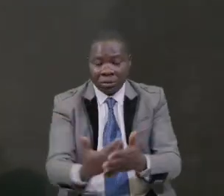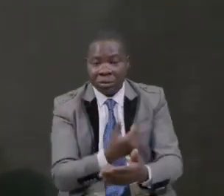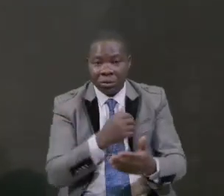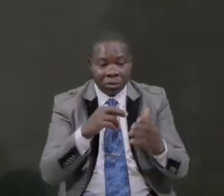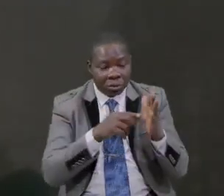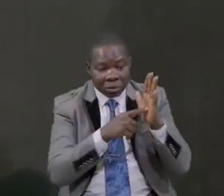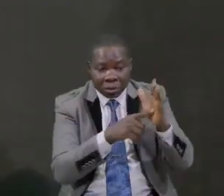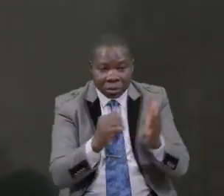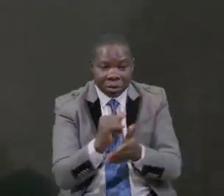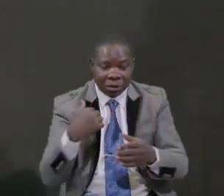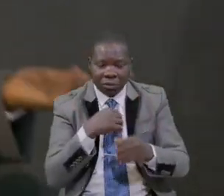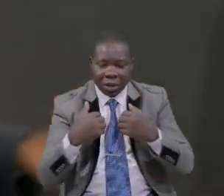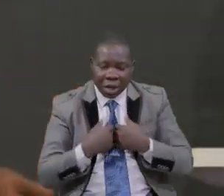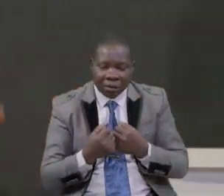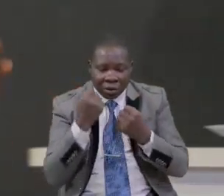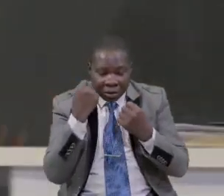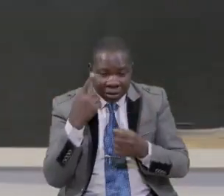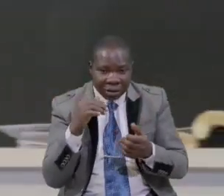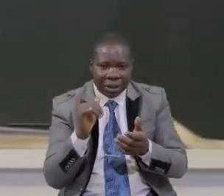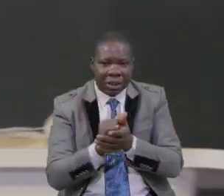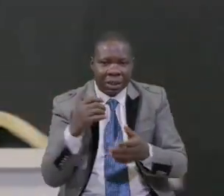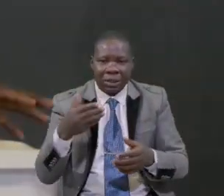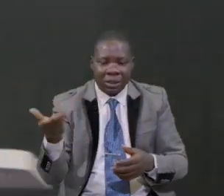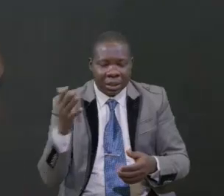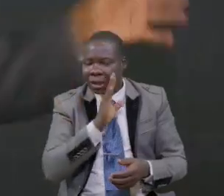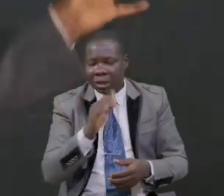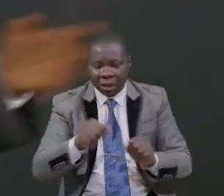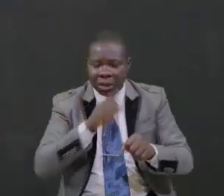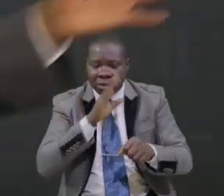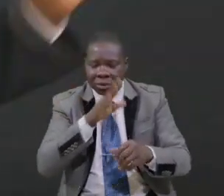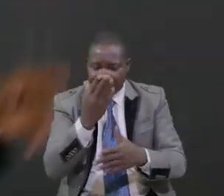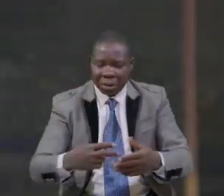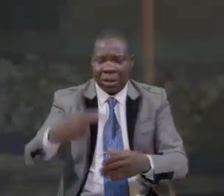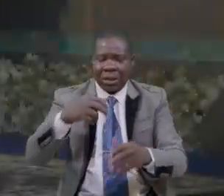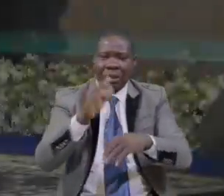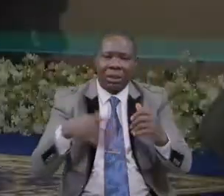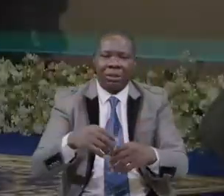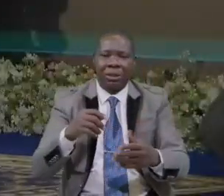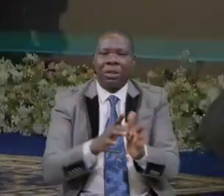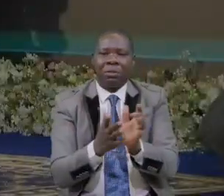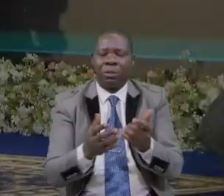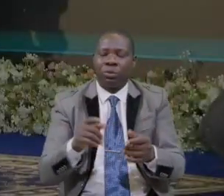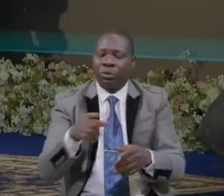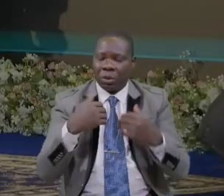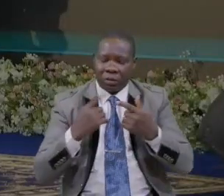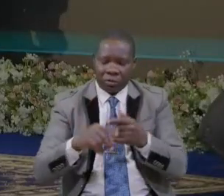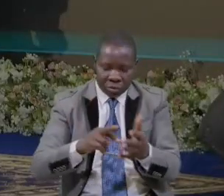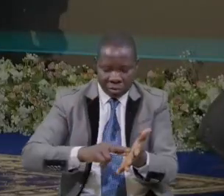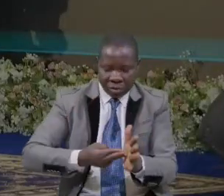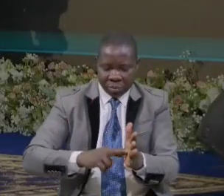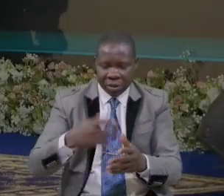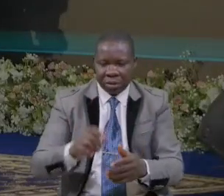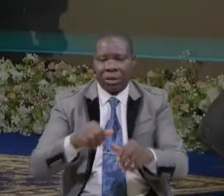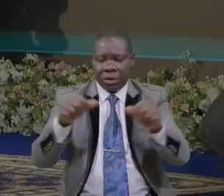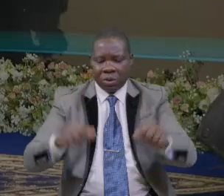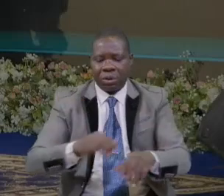word higher than the Bible. You have to repair the altar. All this errors that people are perpetrating, you have to come out